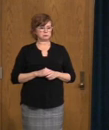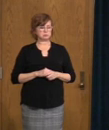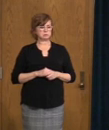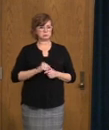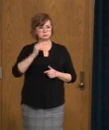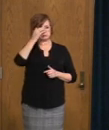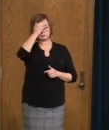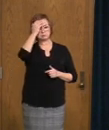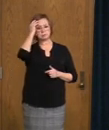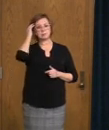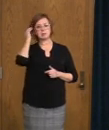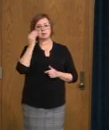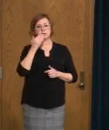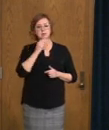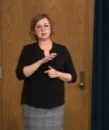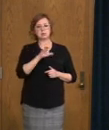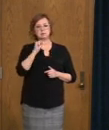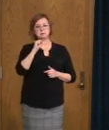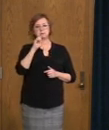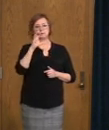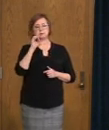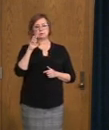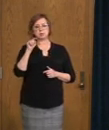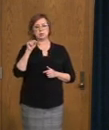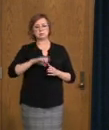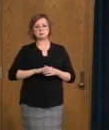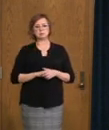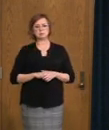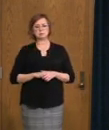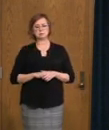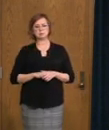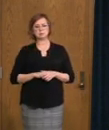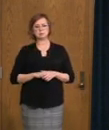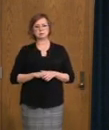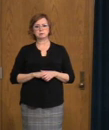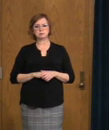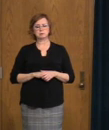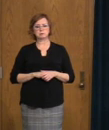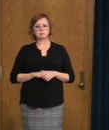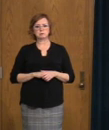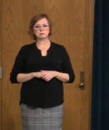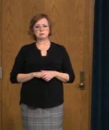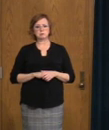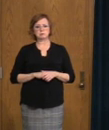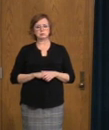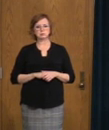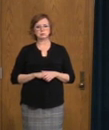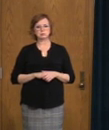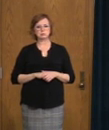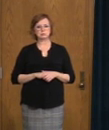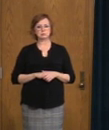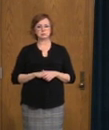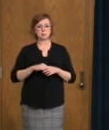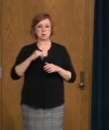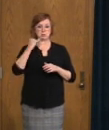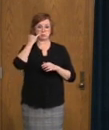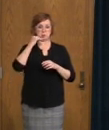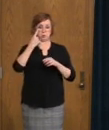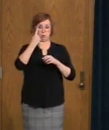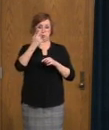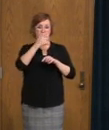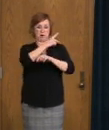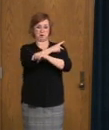Thanks, Scott. I'll just mention in terms of caring for a COVID patient in an environment where it might be just be one patient on a unit,